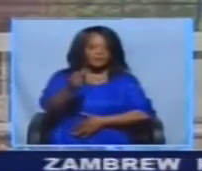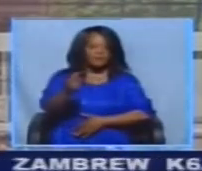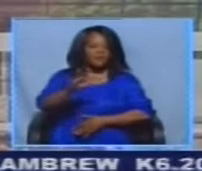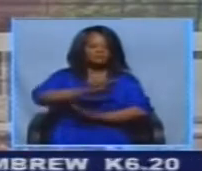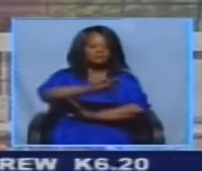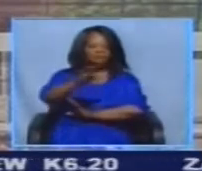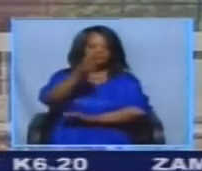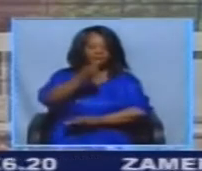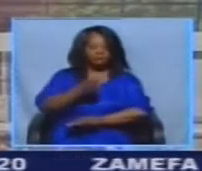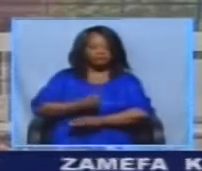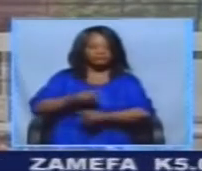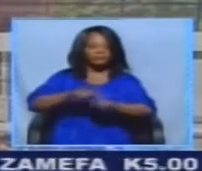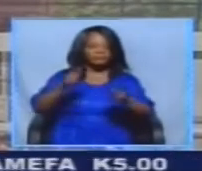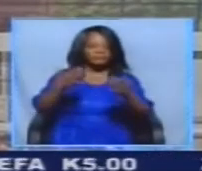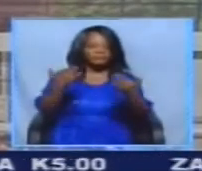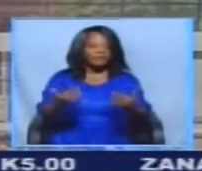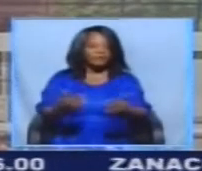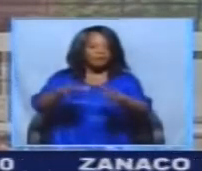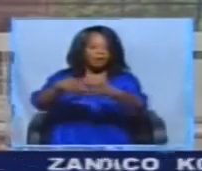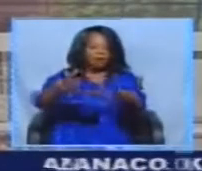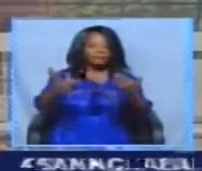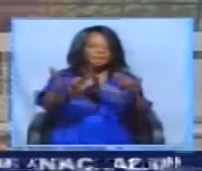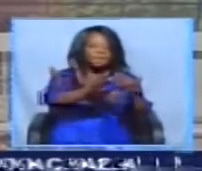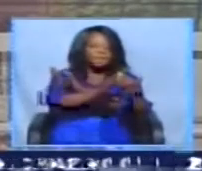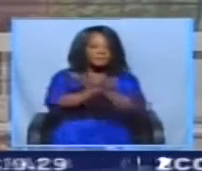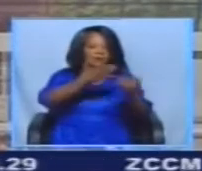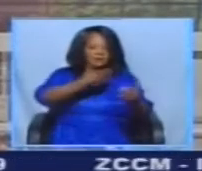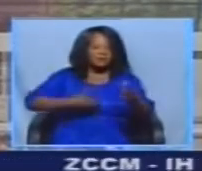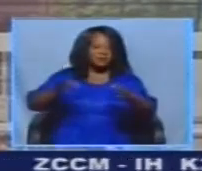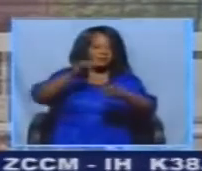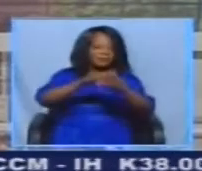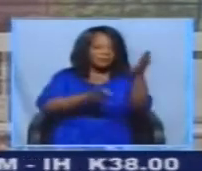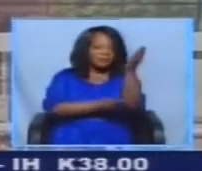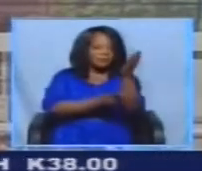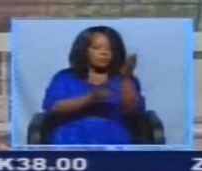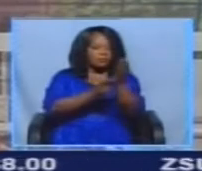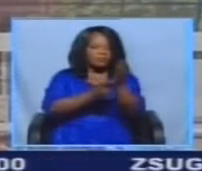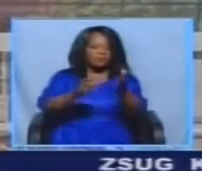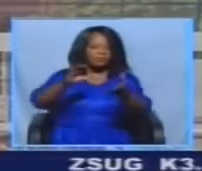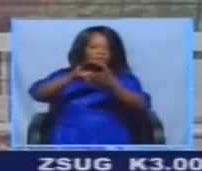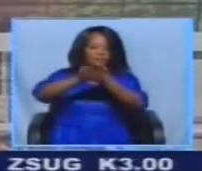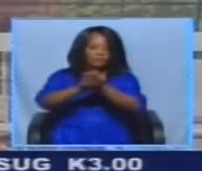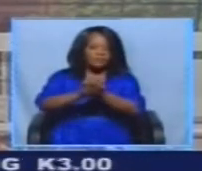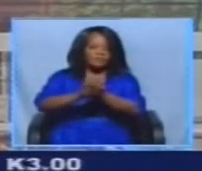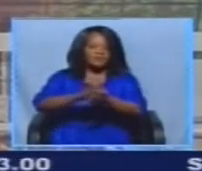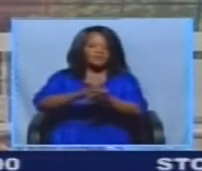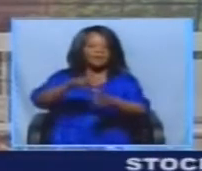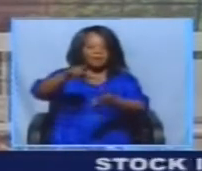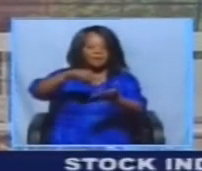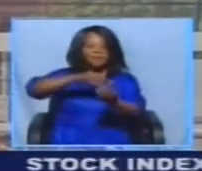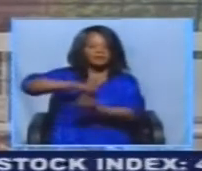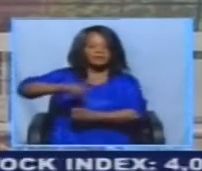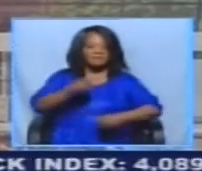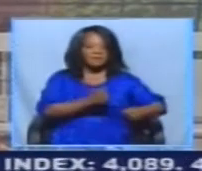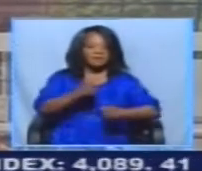their works are a clear manifestation of Zambia's commitment to developing and fostering cooperation among defense forces. He